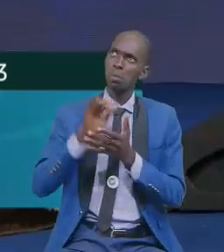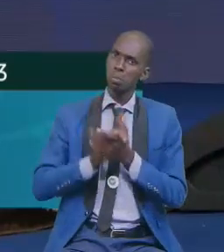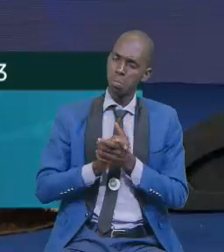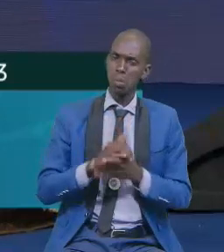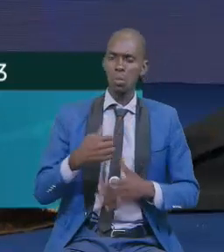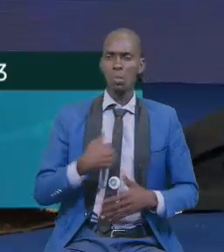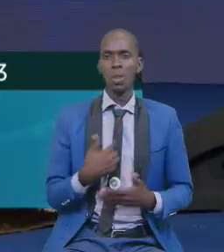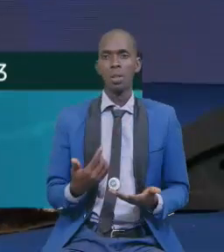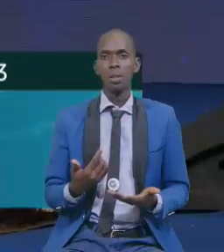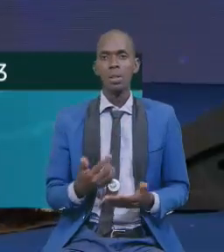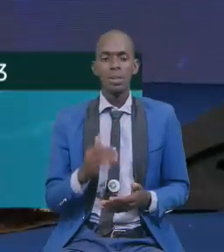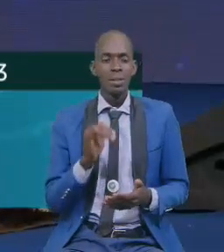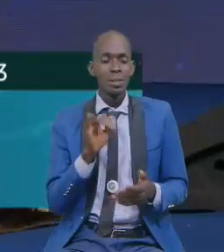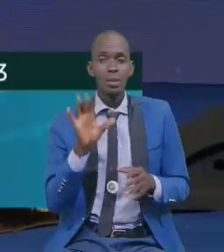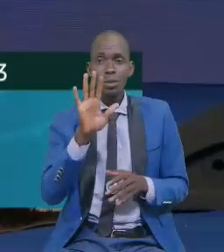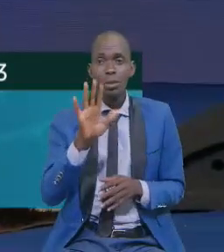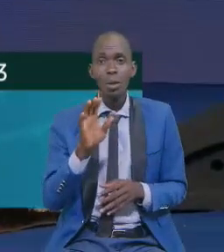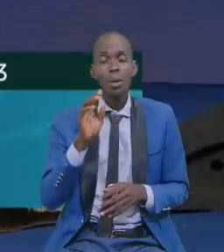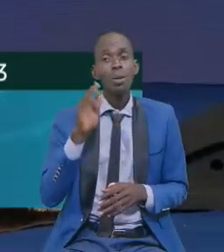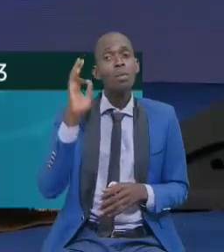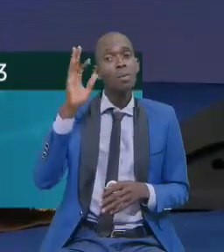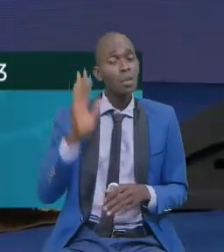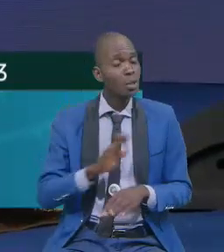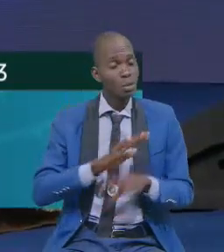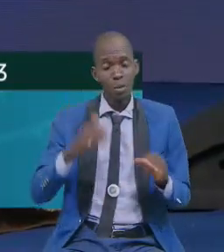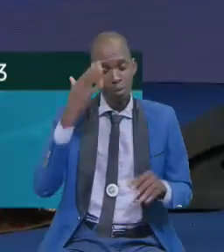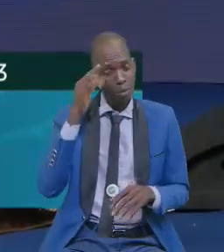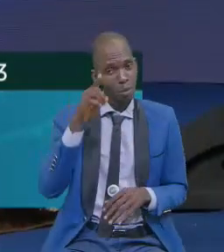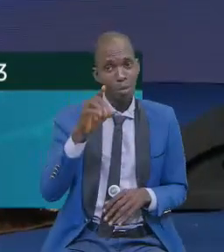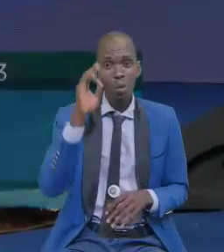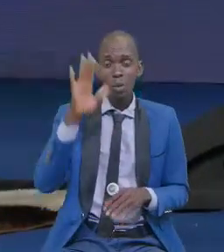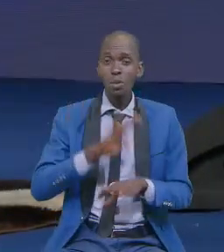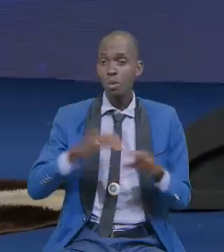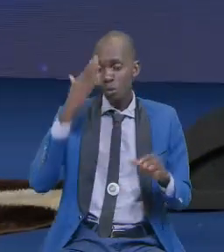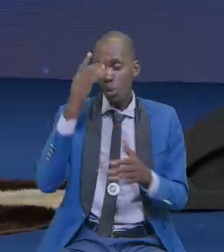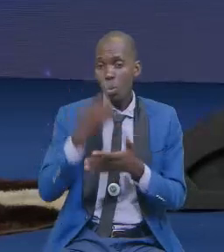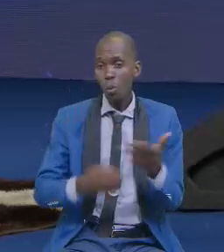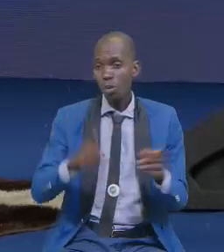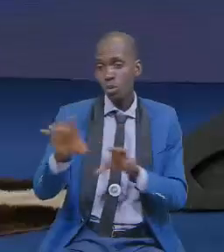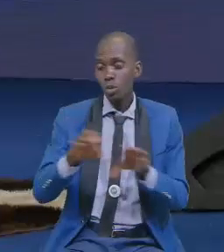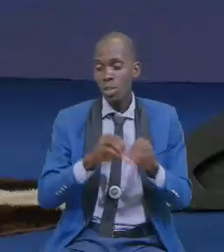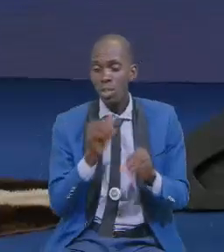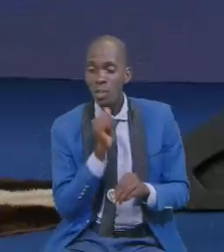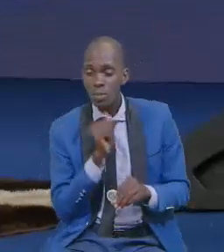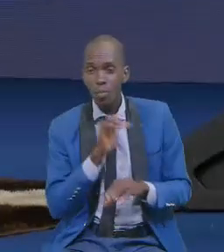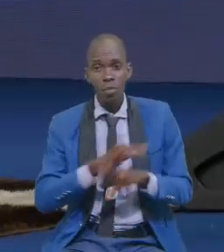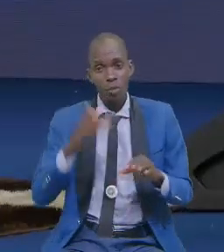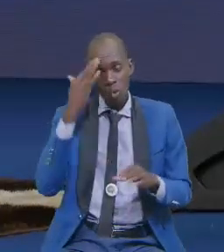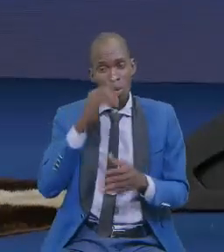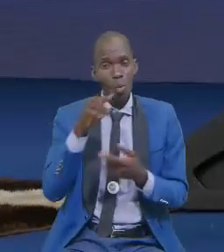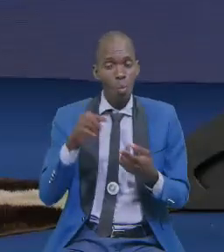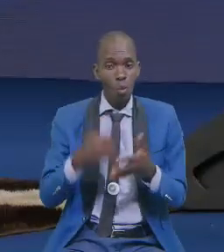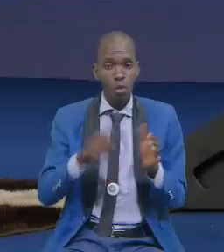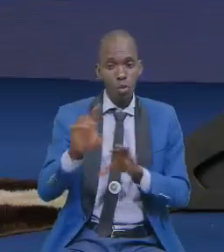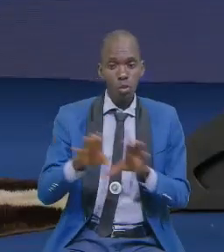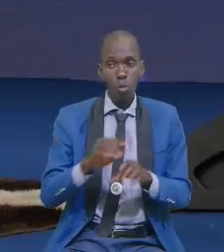Bless your pastor. Your pastor does not know you. He doesn't know what you do in darkness. He doesn't know what you do when he's not there. He